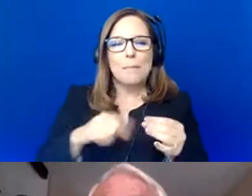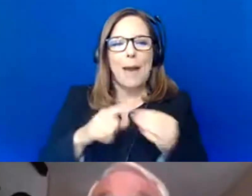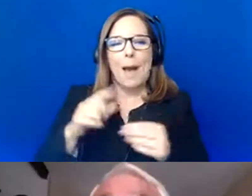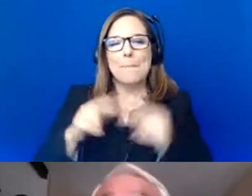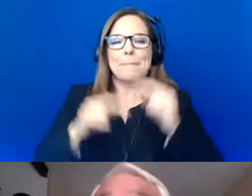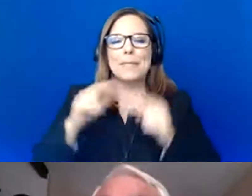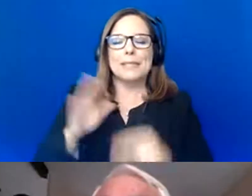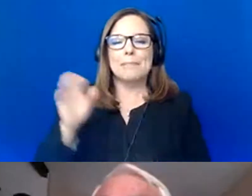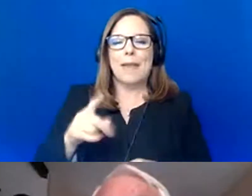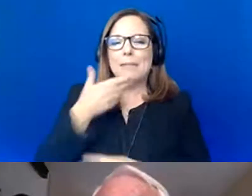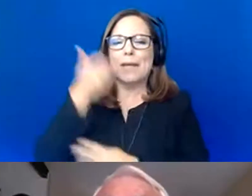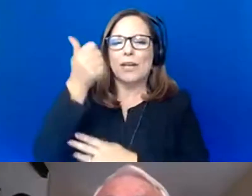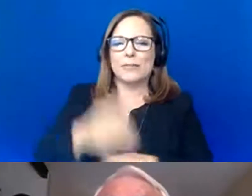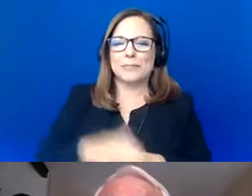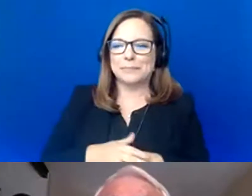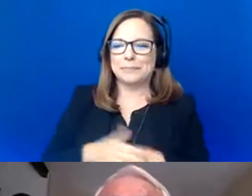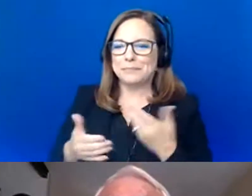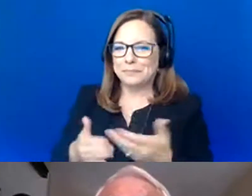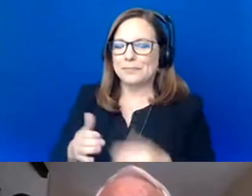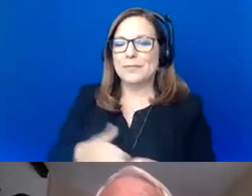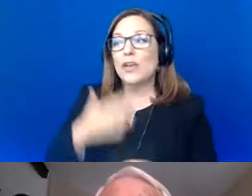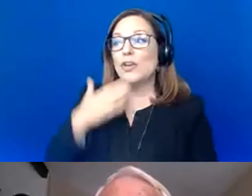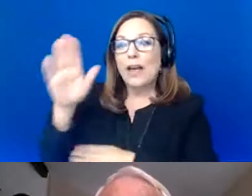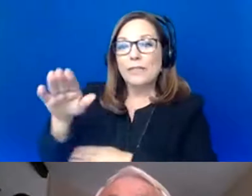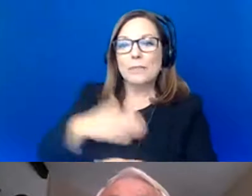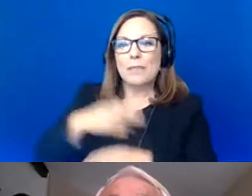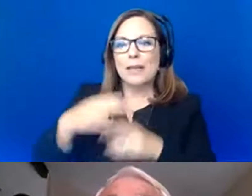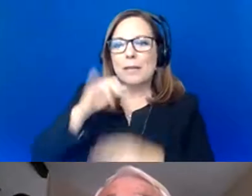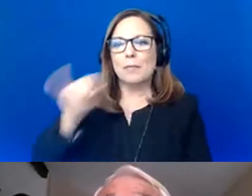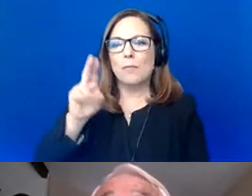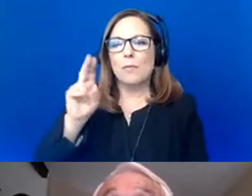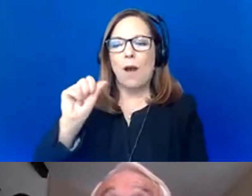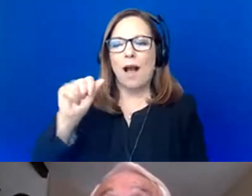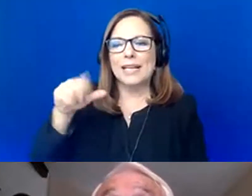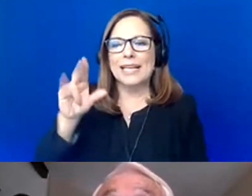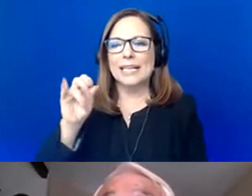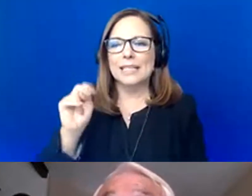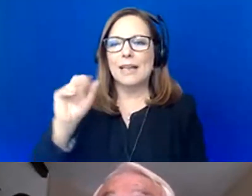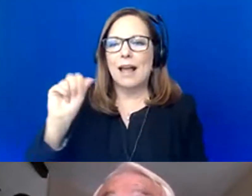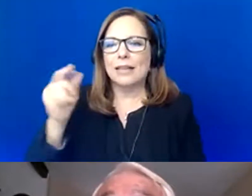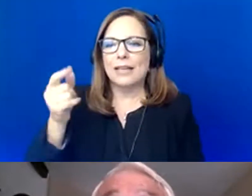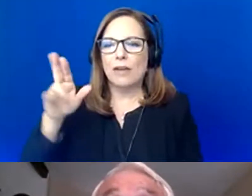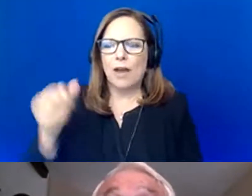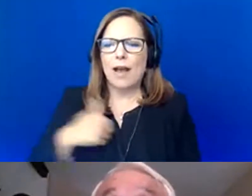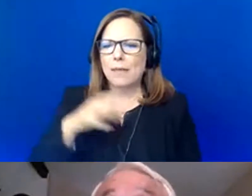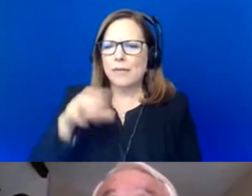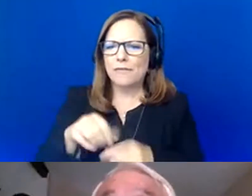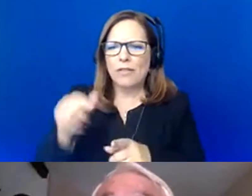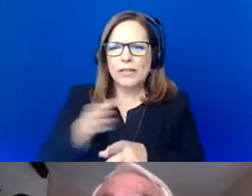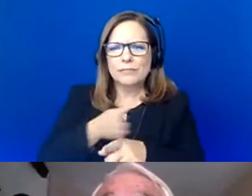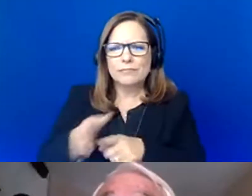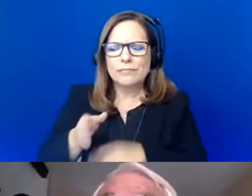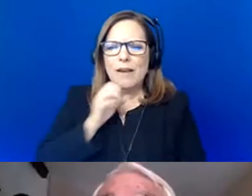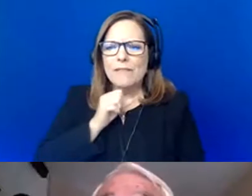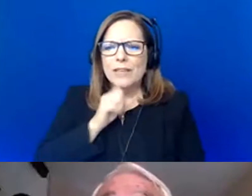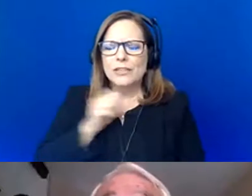Good afternoon. My name is Joaquin Angera. I've been involved in the field of aging for 45 years.